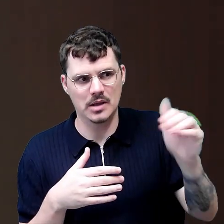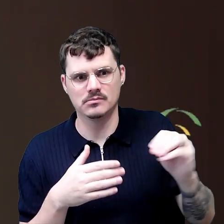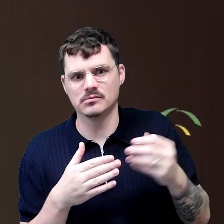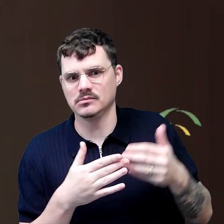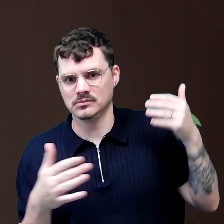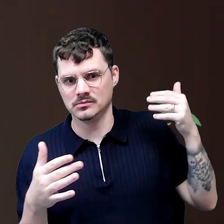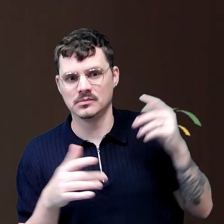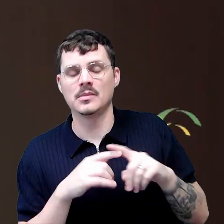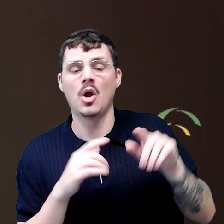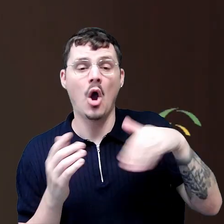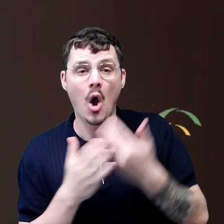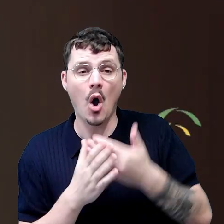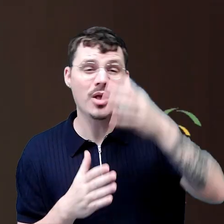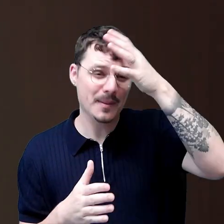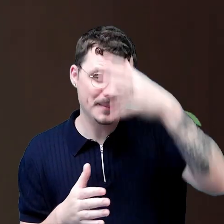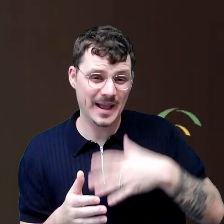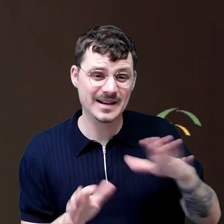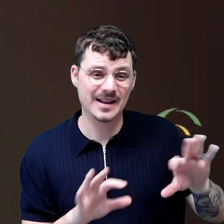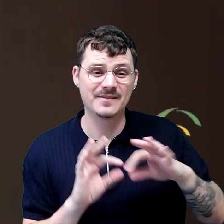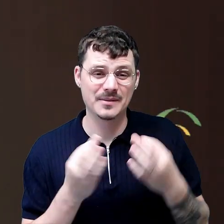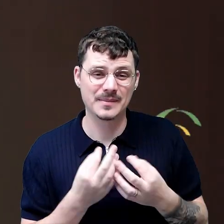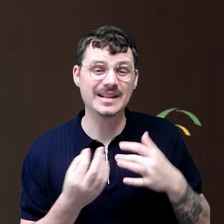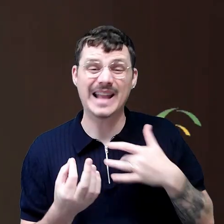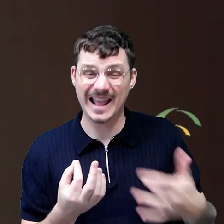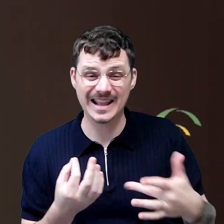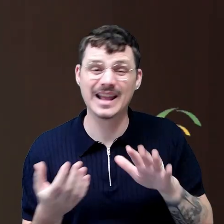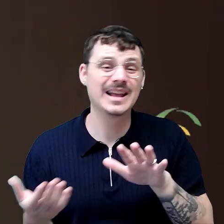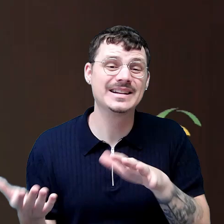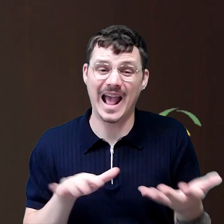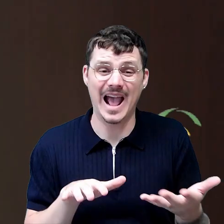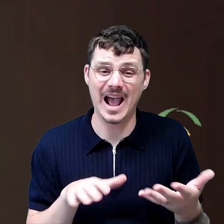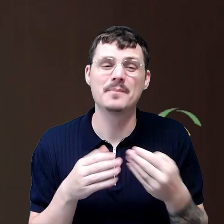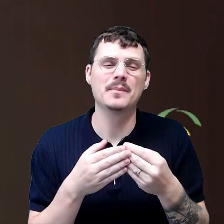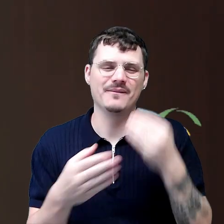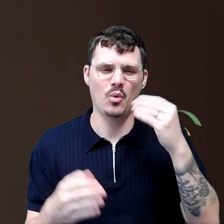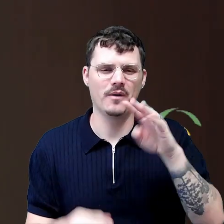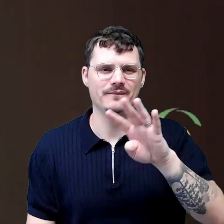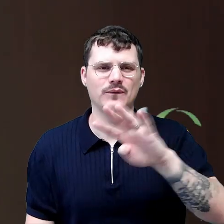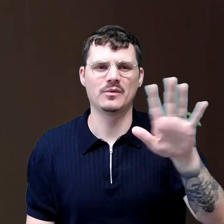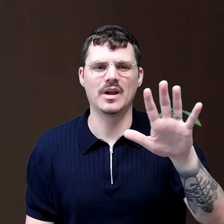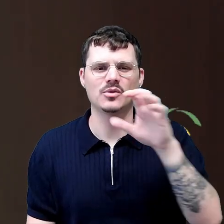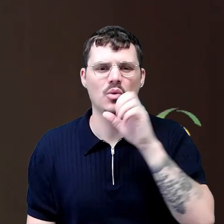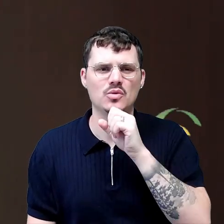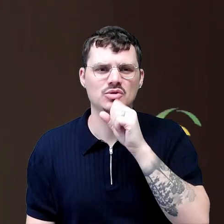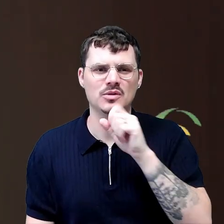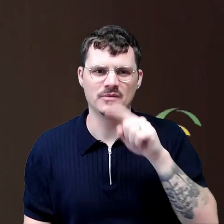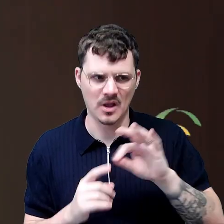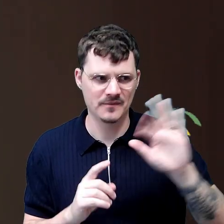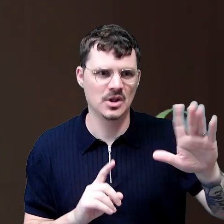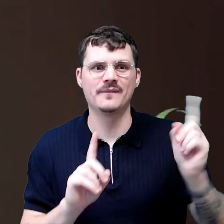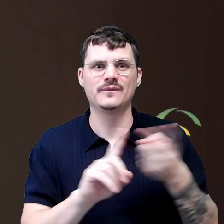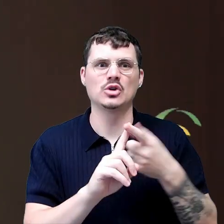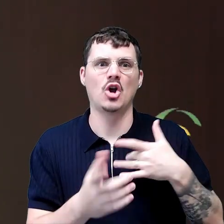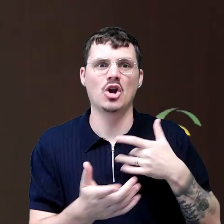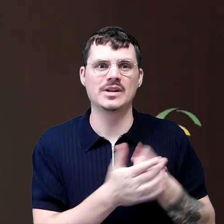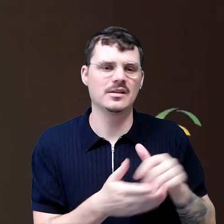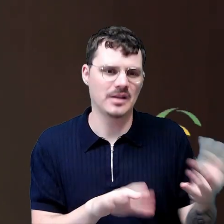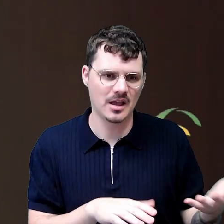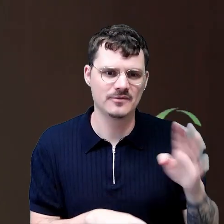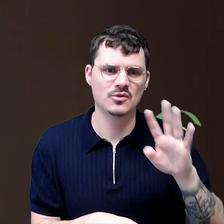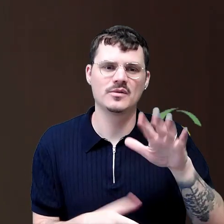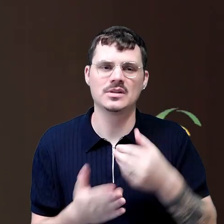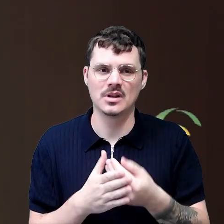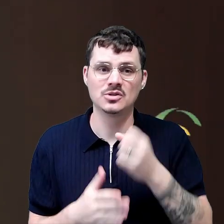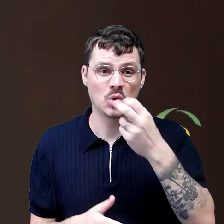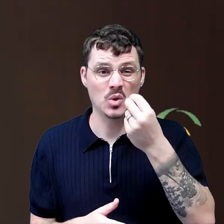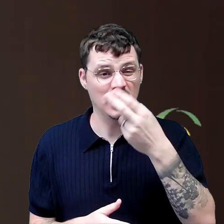professionally, but all the men in his family typically died before they turned 45 of their first heart attacks. So